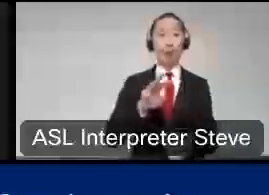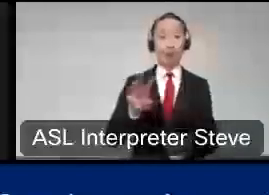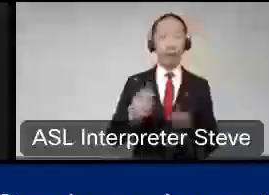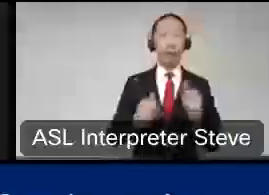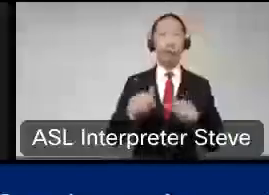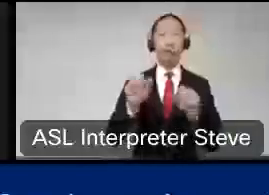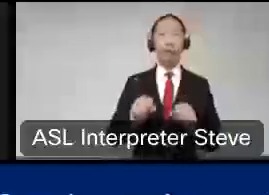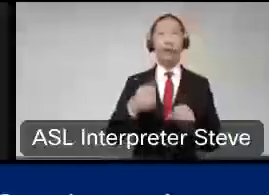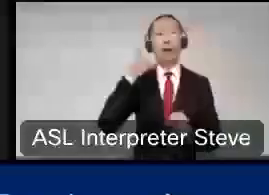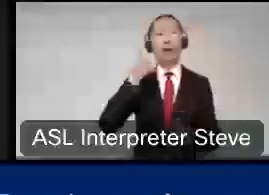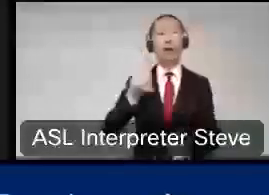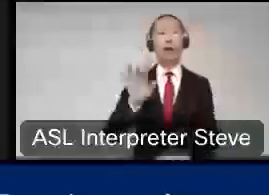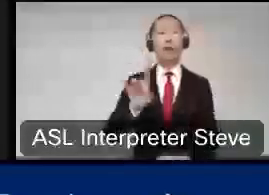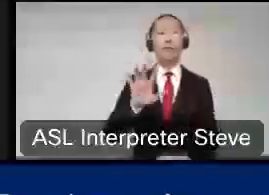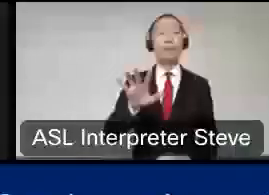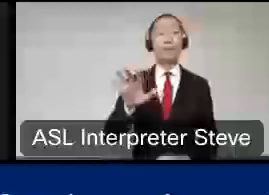you can call